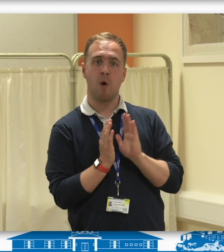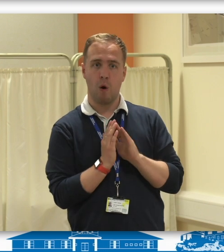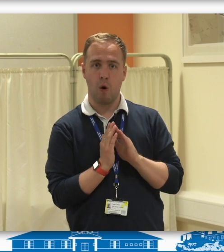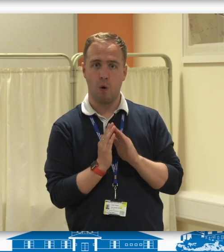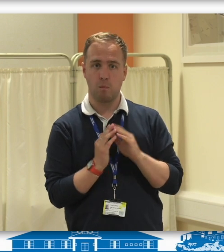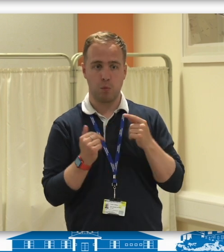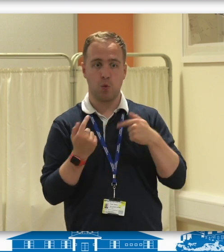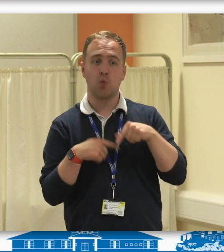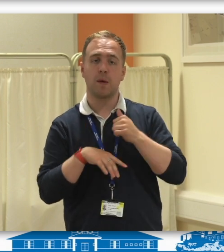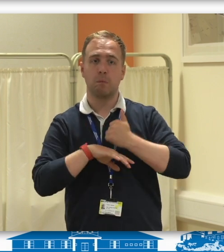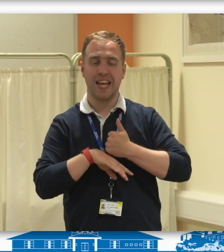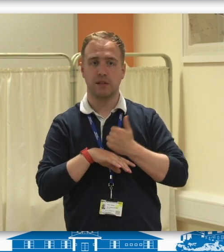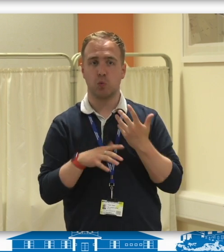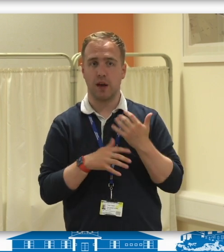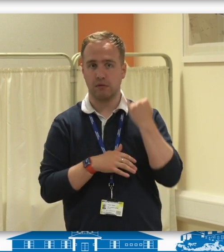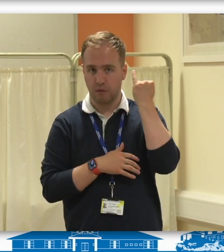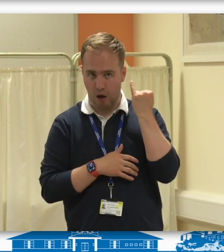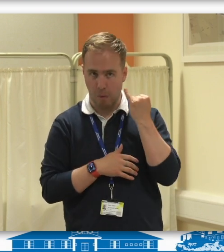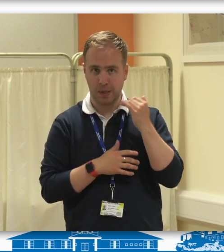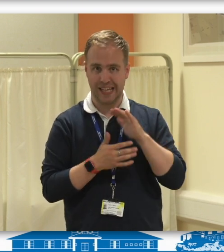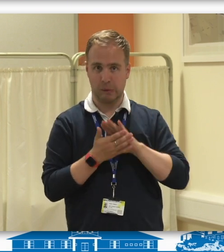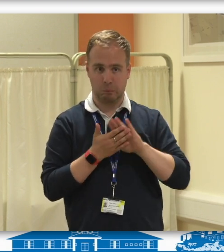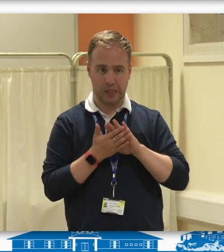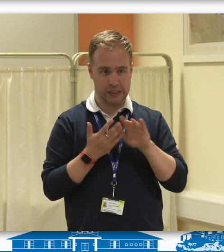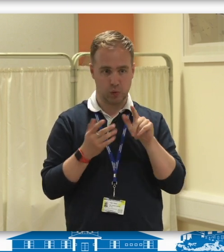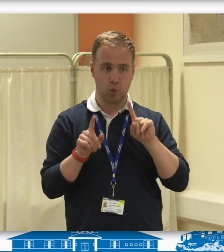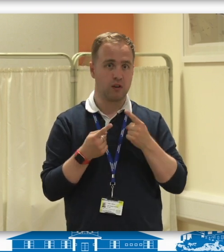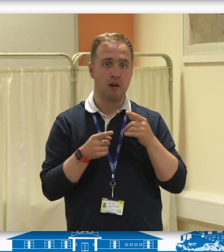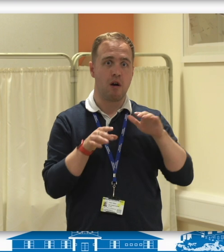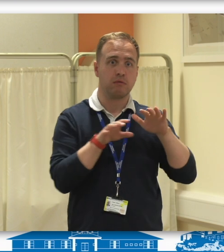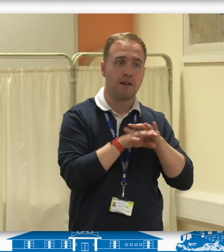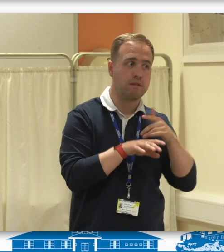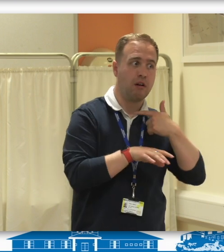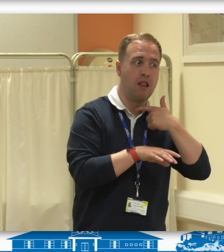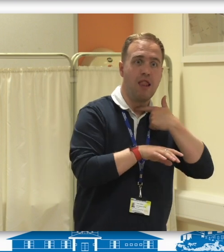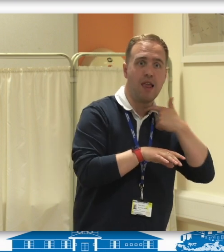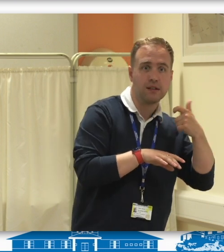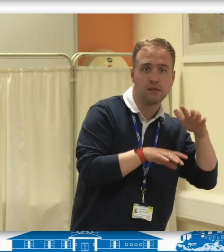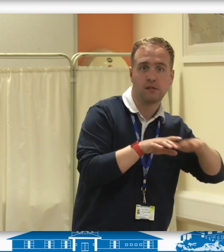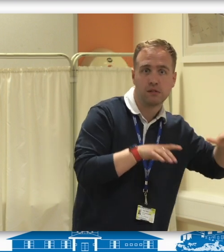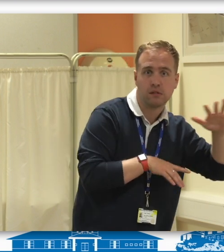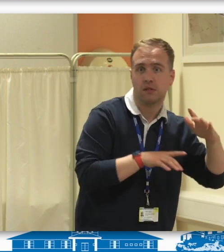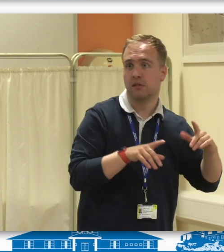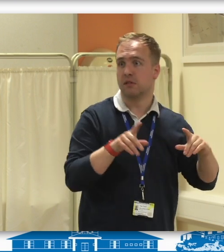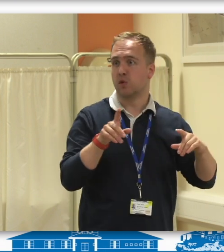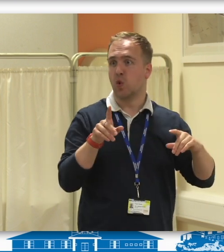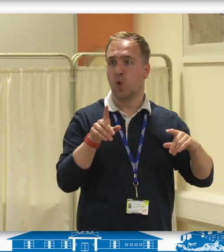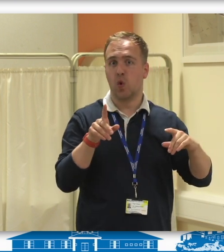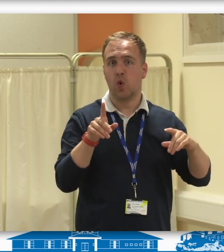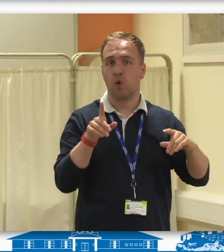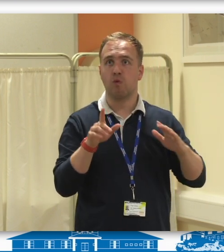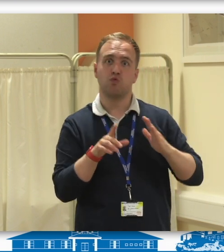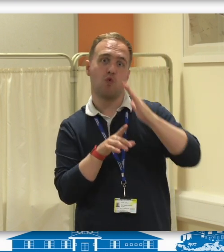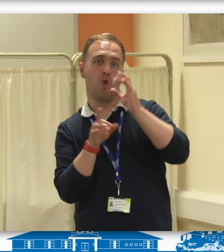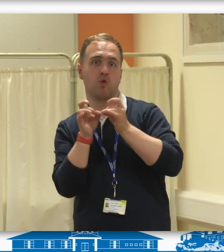in Derby, obviously that limits us to the Leicester area. We can't do home visits in Leicester or kind of to North Nottinghamshire.